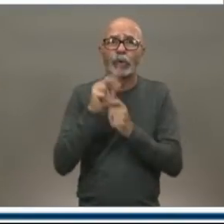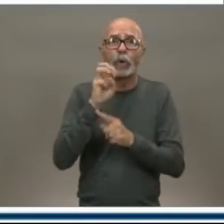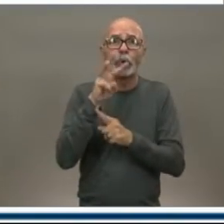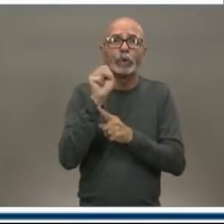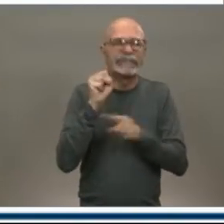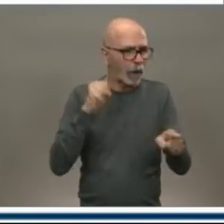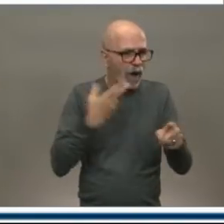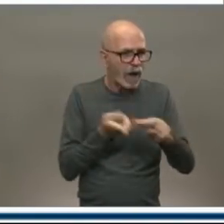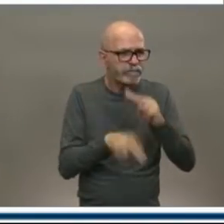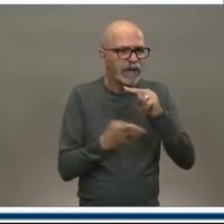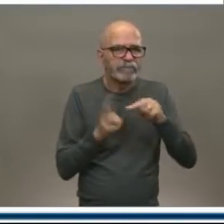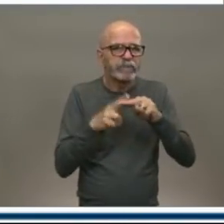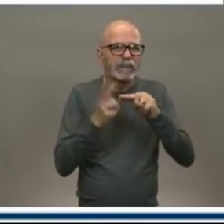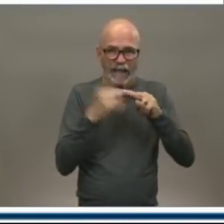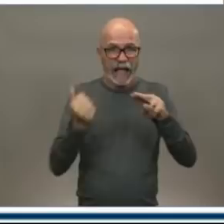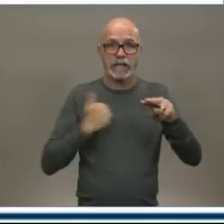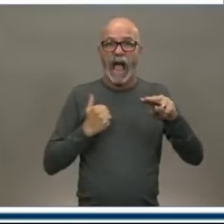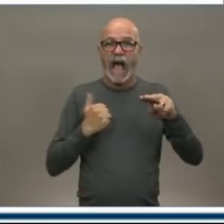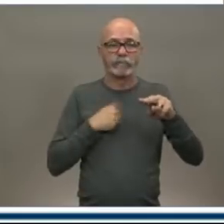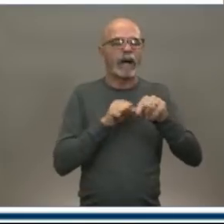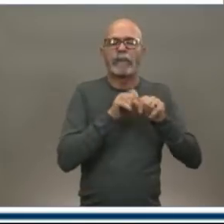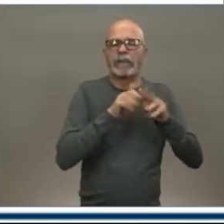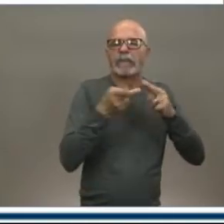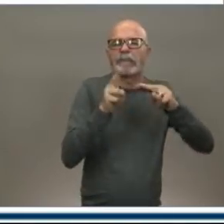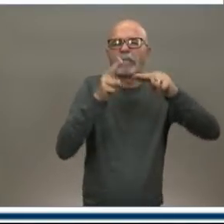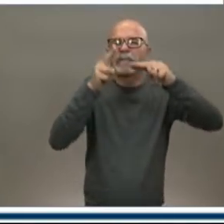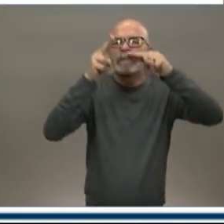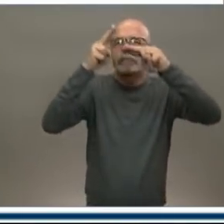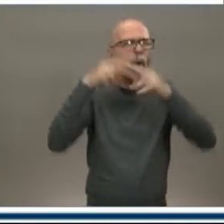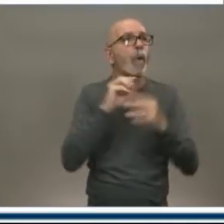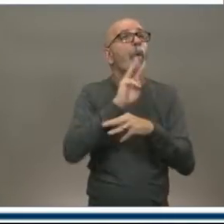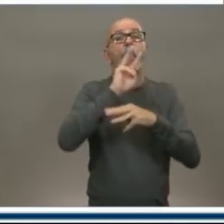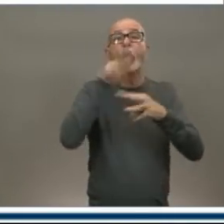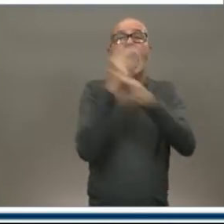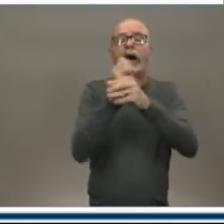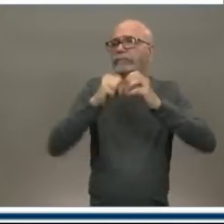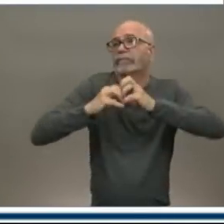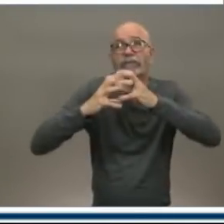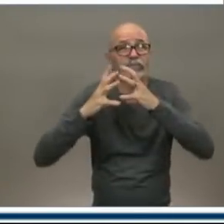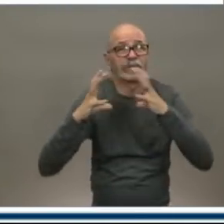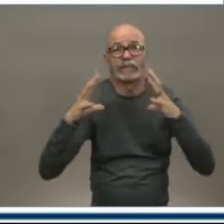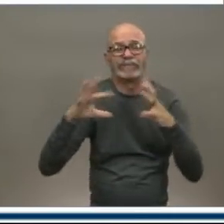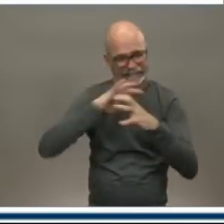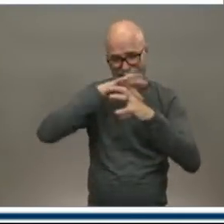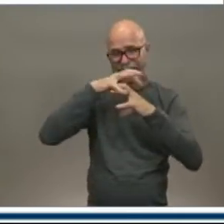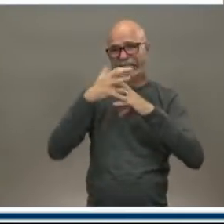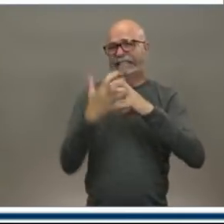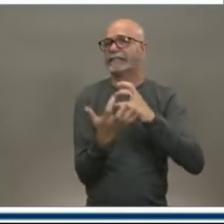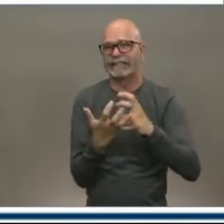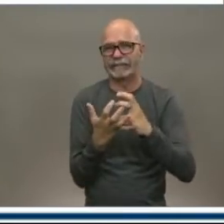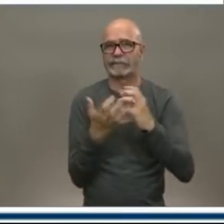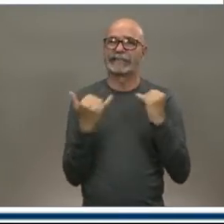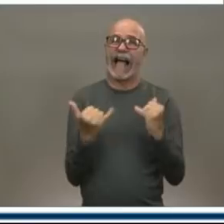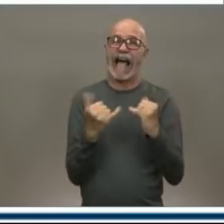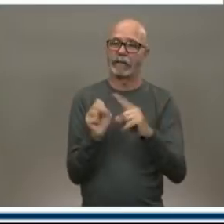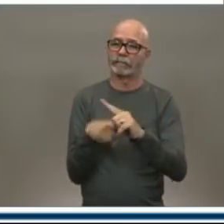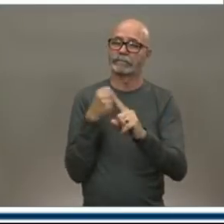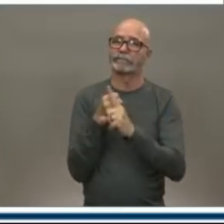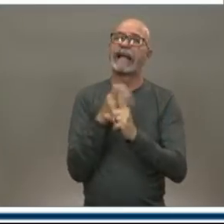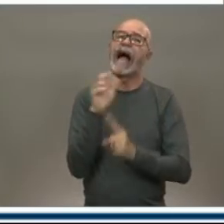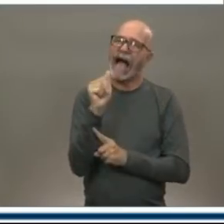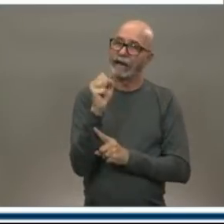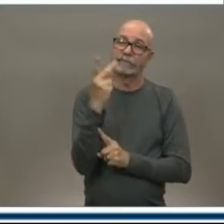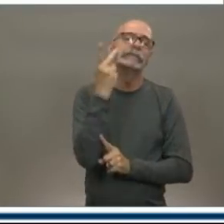Canada and in other parts of the world. I know our case numbers have gone up since my last update,